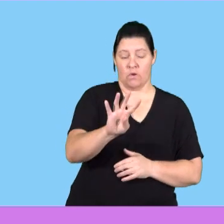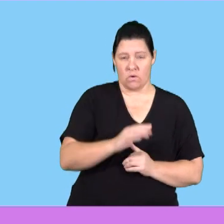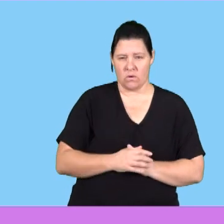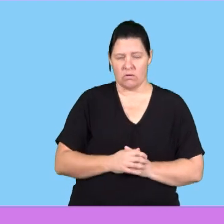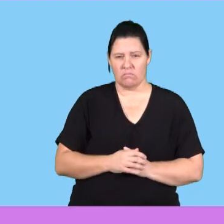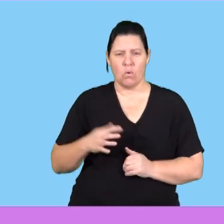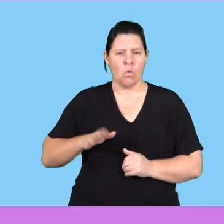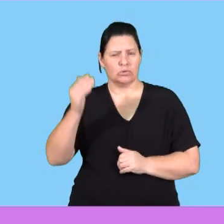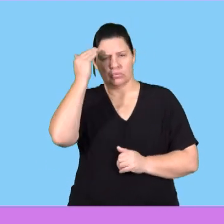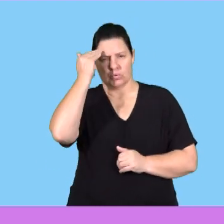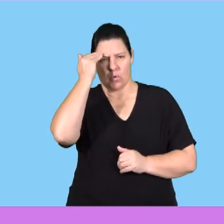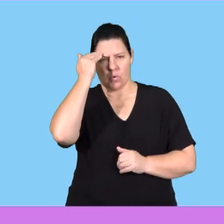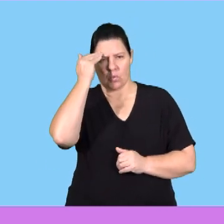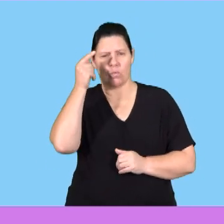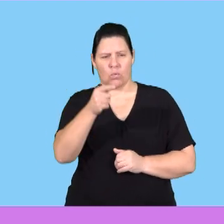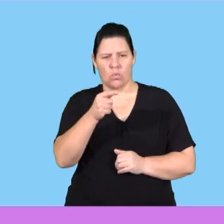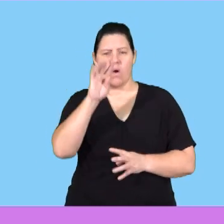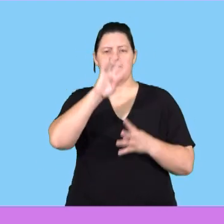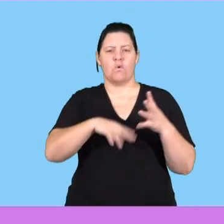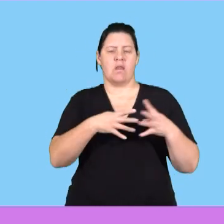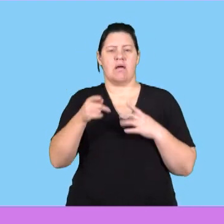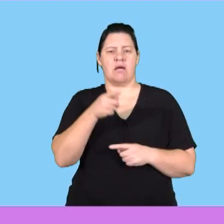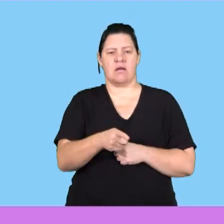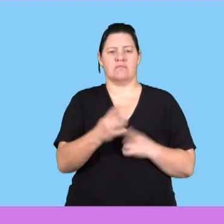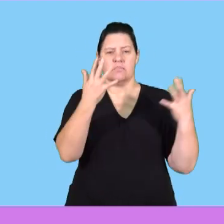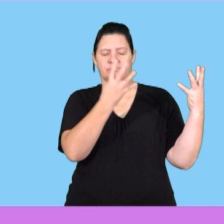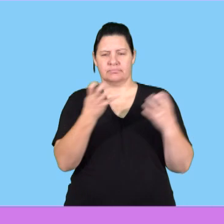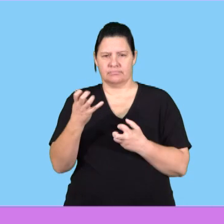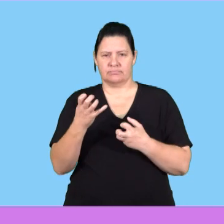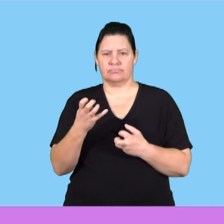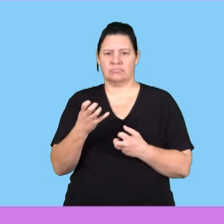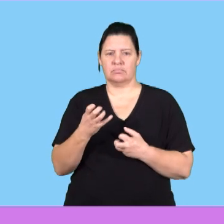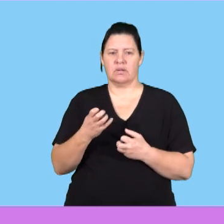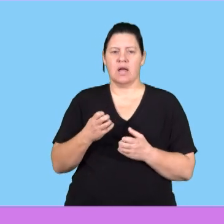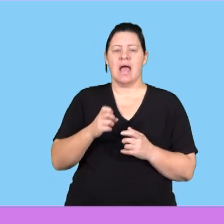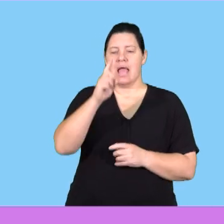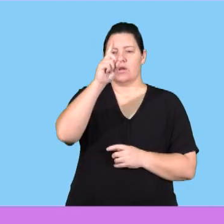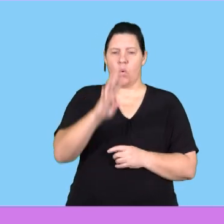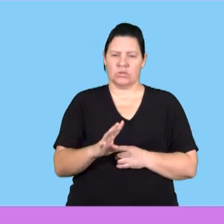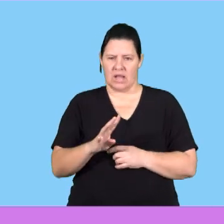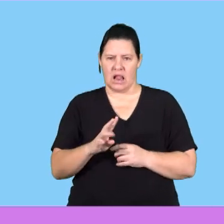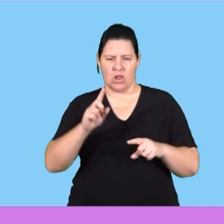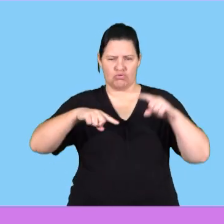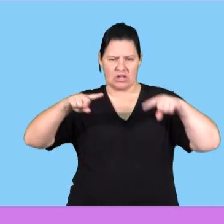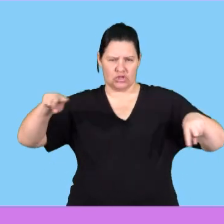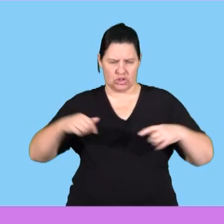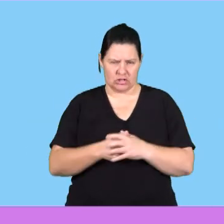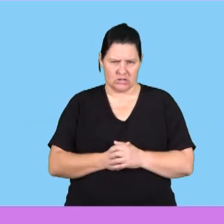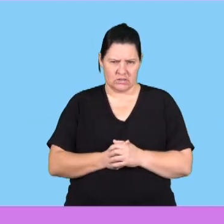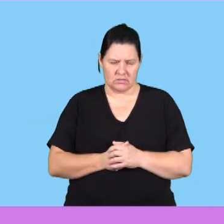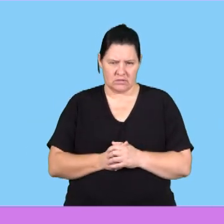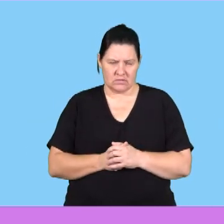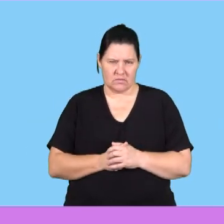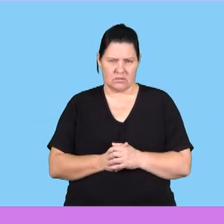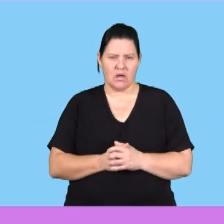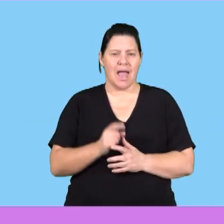4, we are asking here, what is the formula for calculating the interquartile range? Right? Remember,